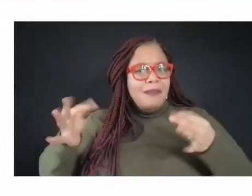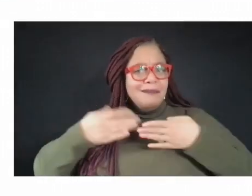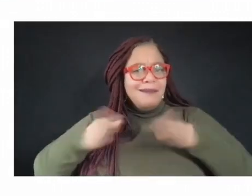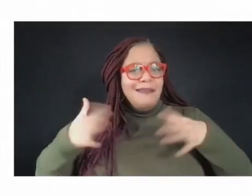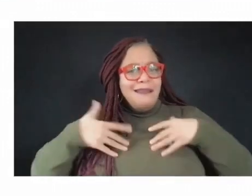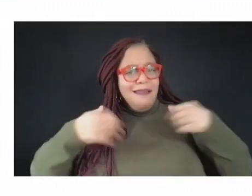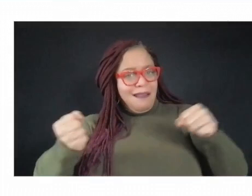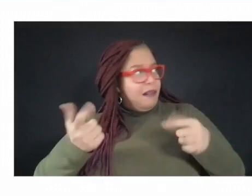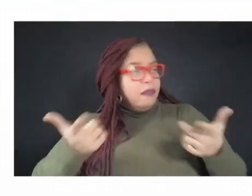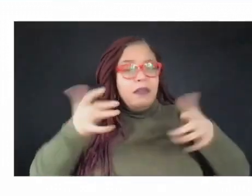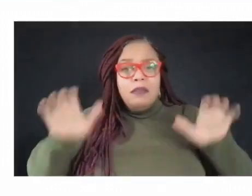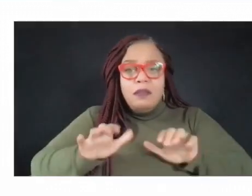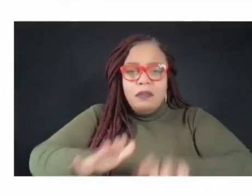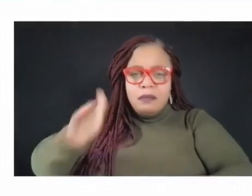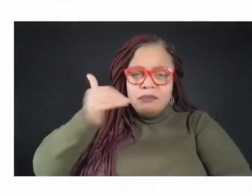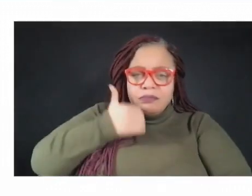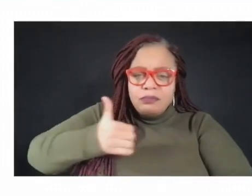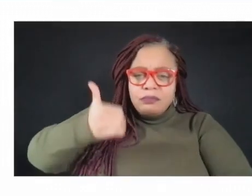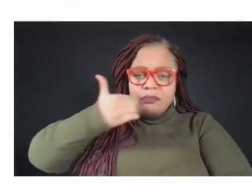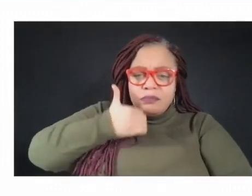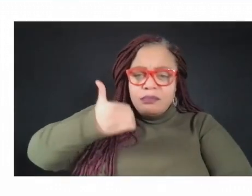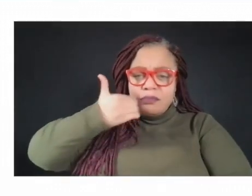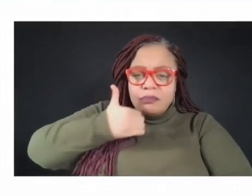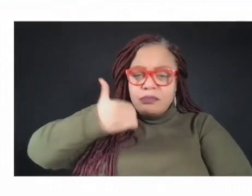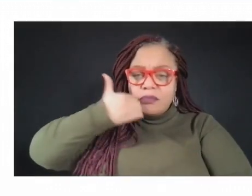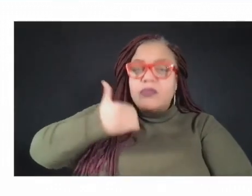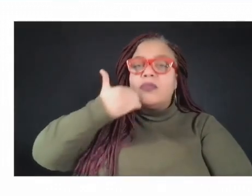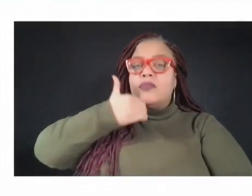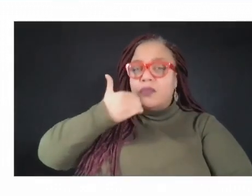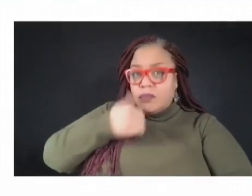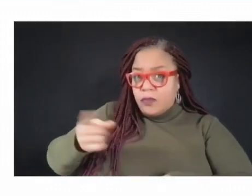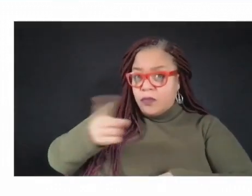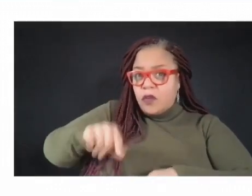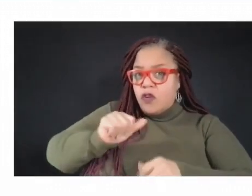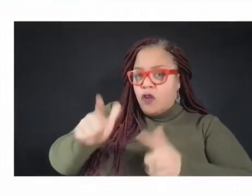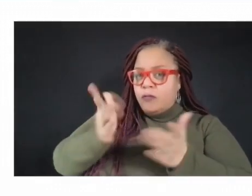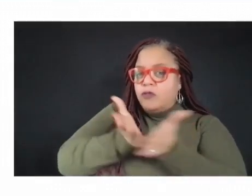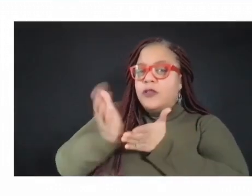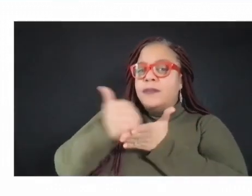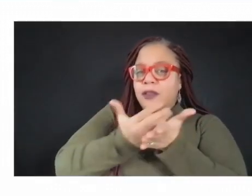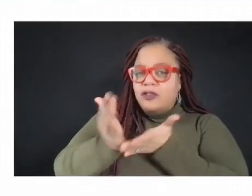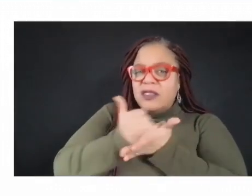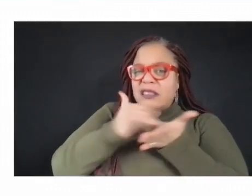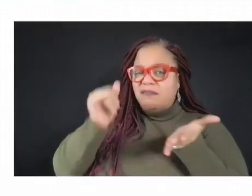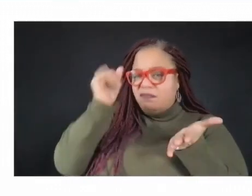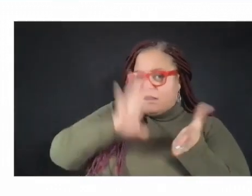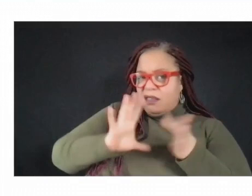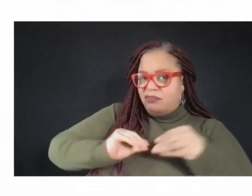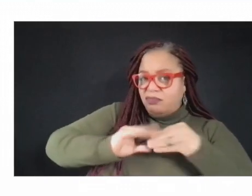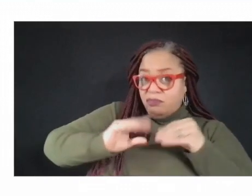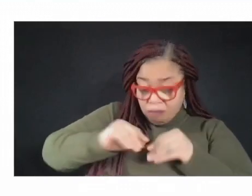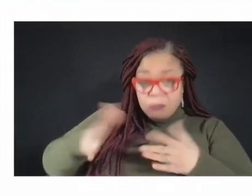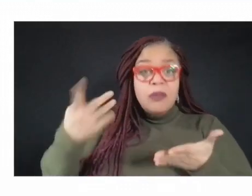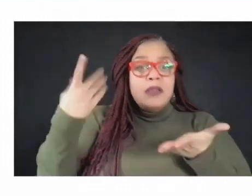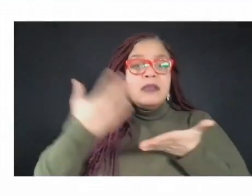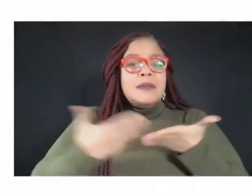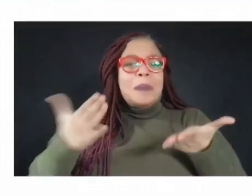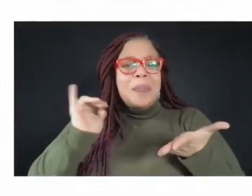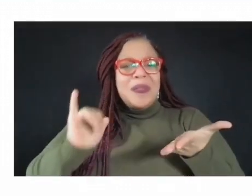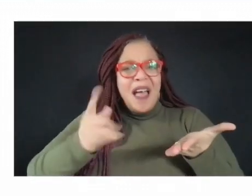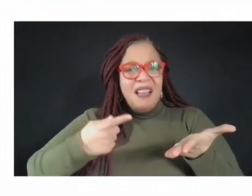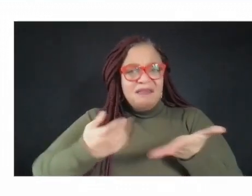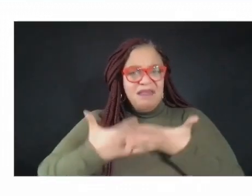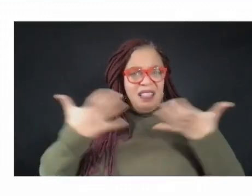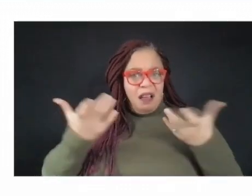There's also transparency is something that is a lot of stickies are talking about being able to ask questions, being the community being able to ask